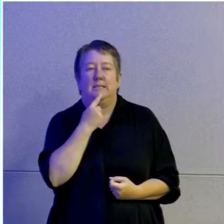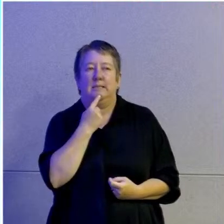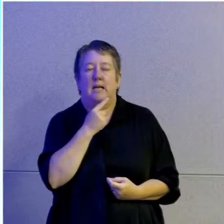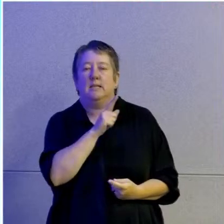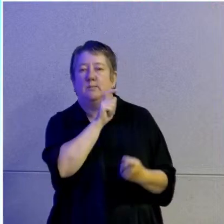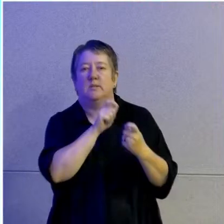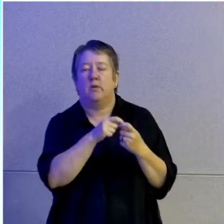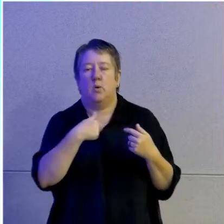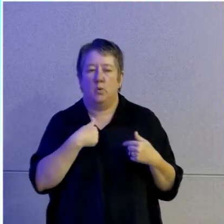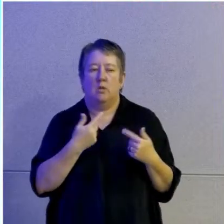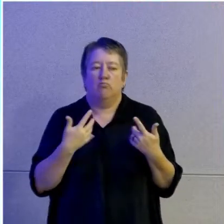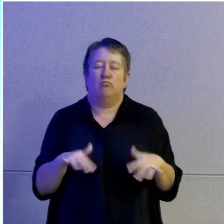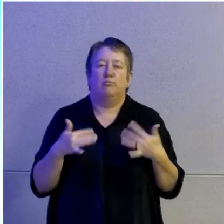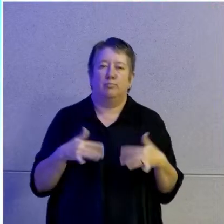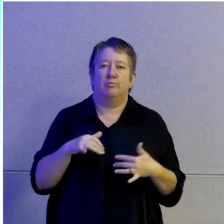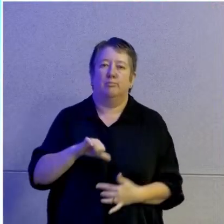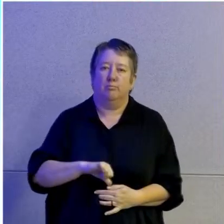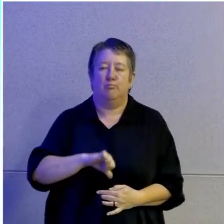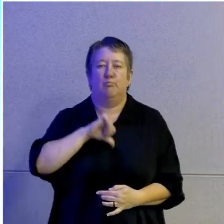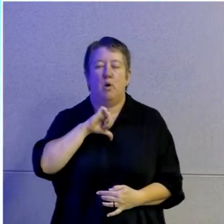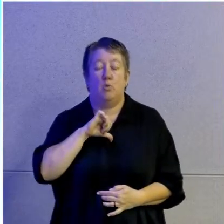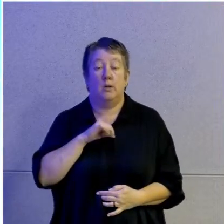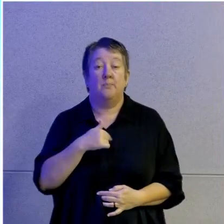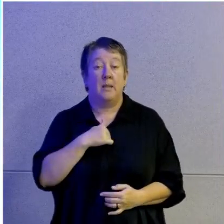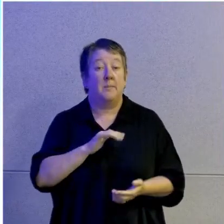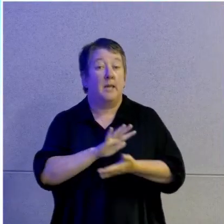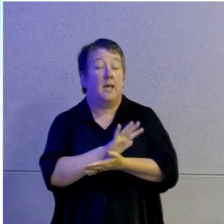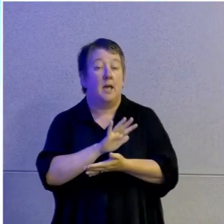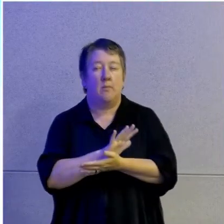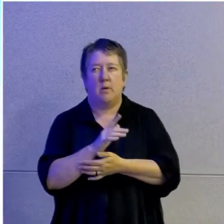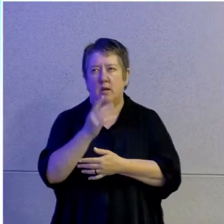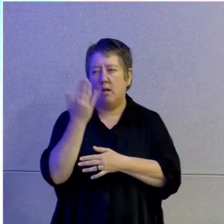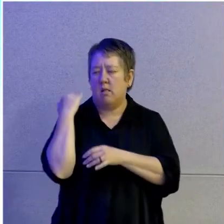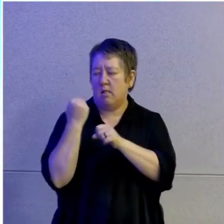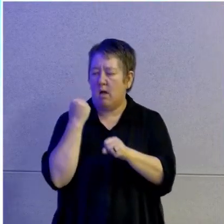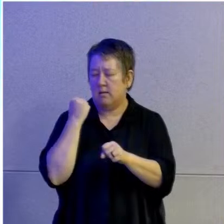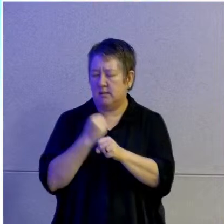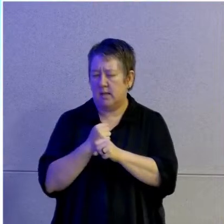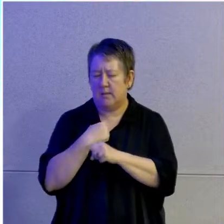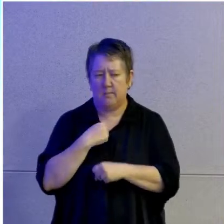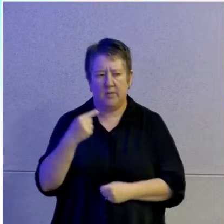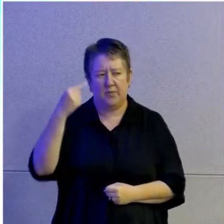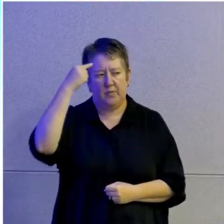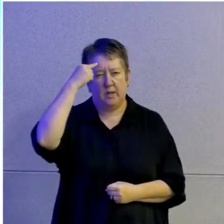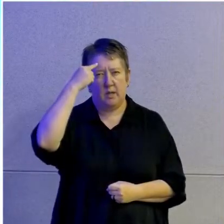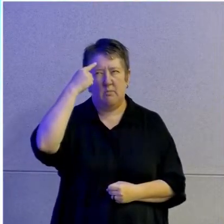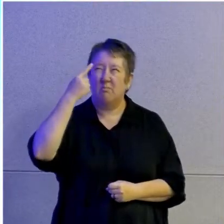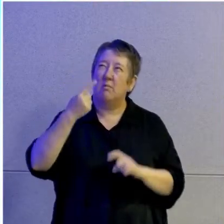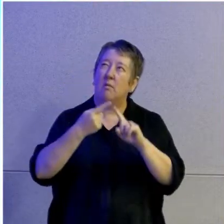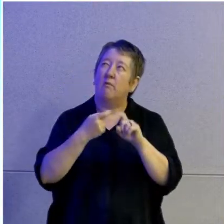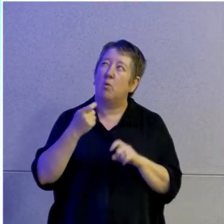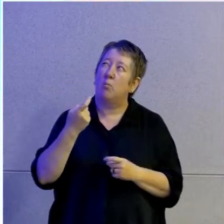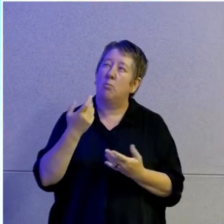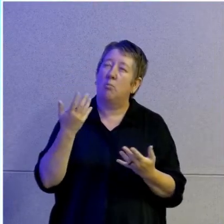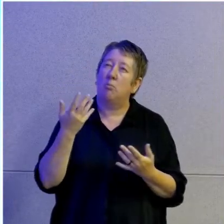how proud we are. And I'm happy that last year, I think I was coming from Brazil. We had a BRICS meeting